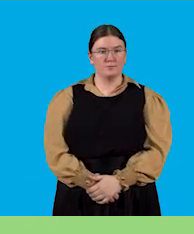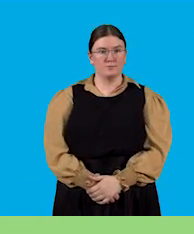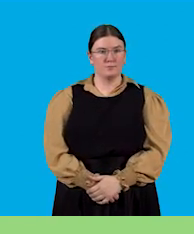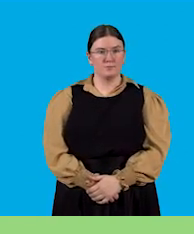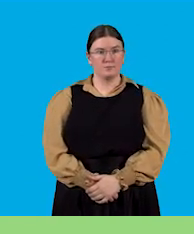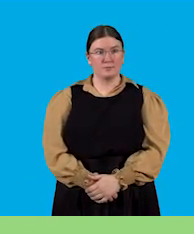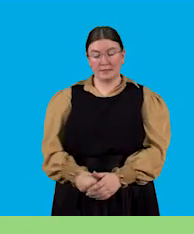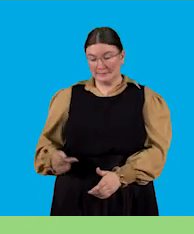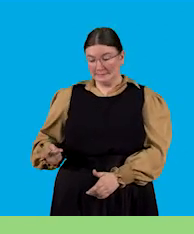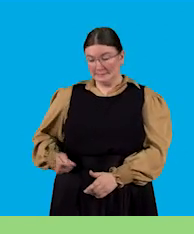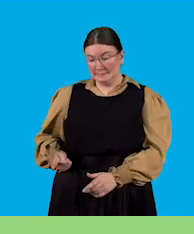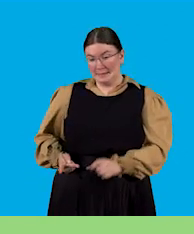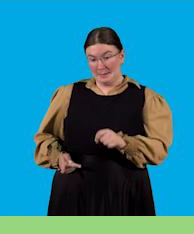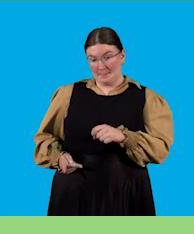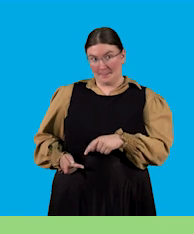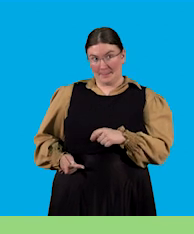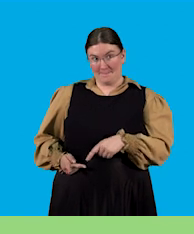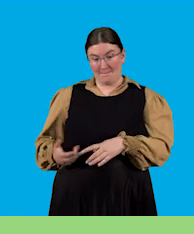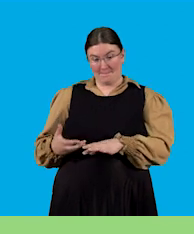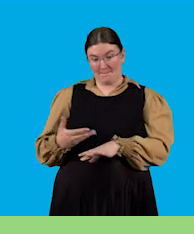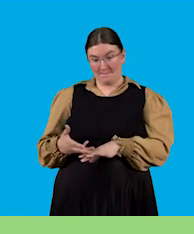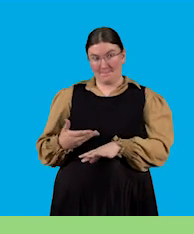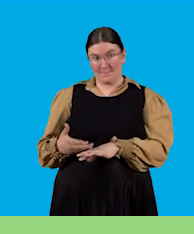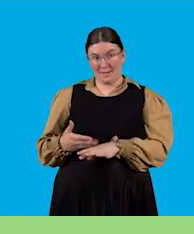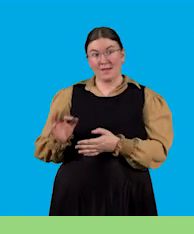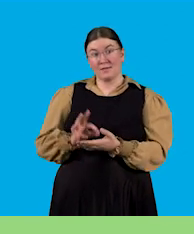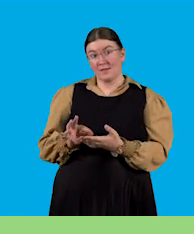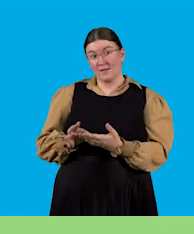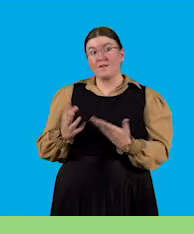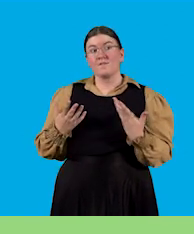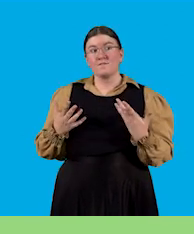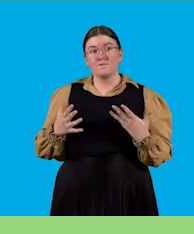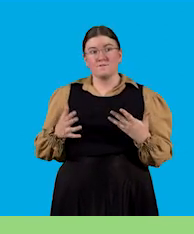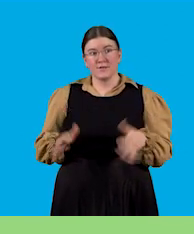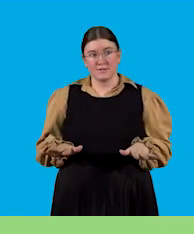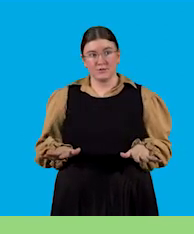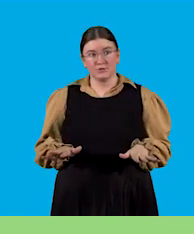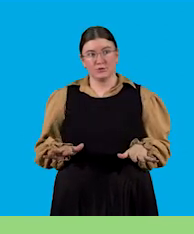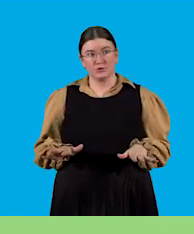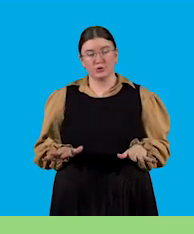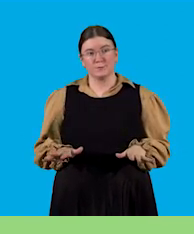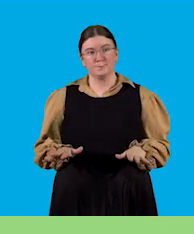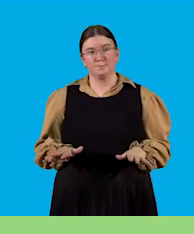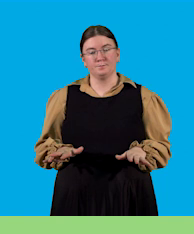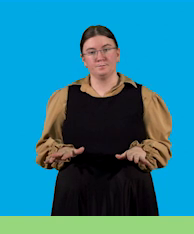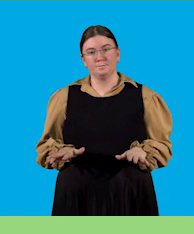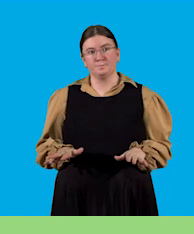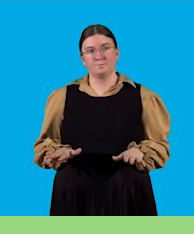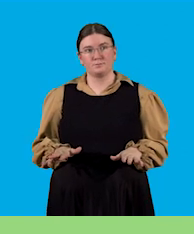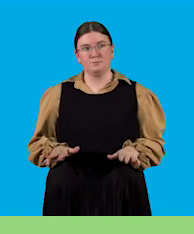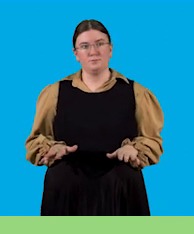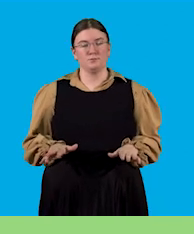Once the kidneys have filtered the blood to remove unwanted minerals, urea, and excess